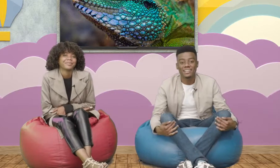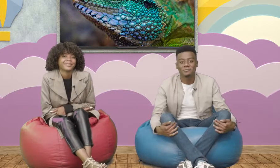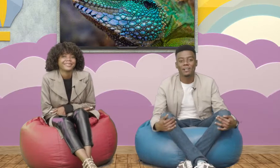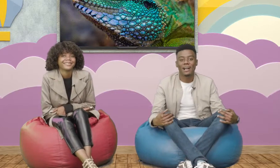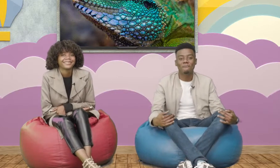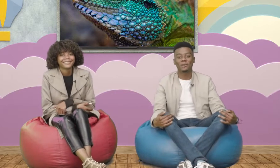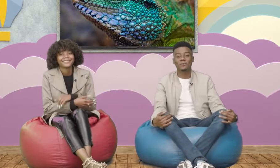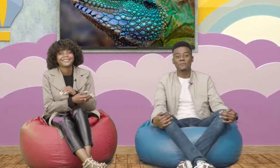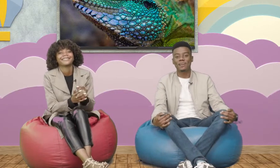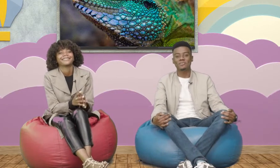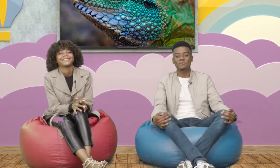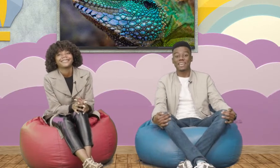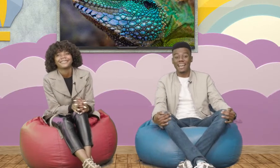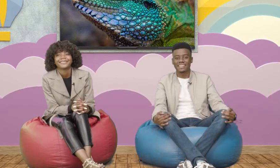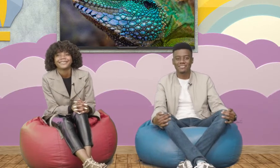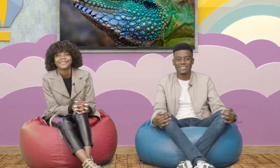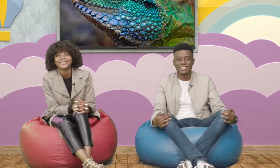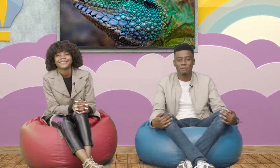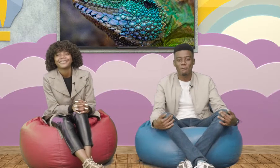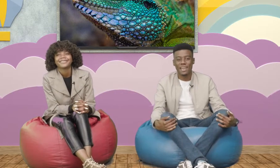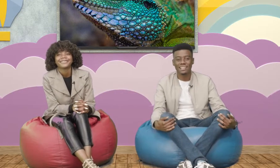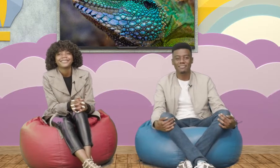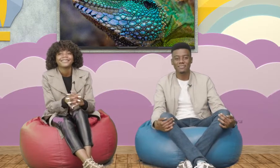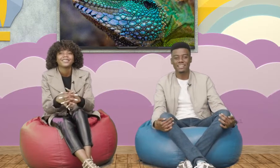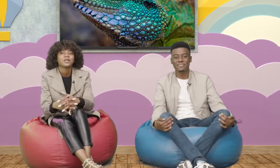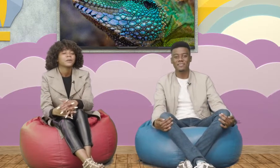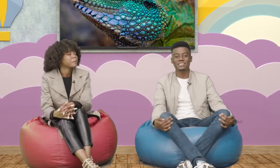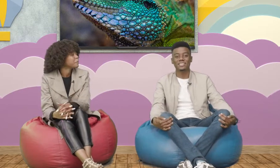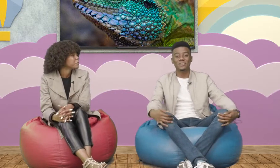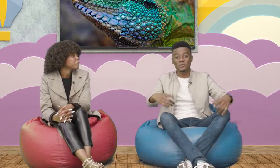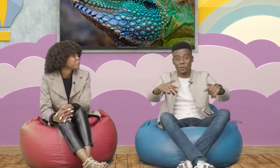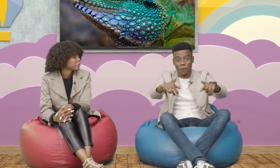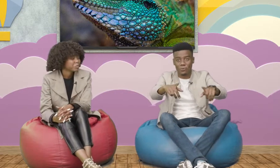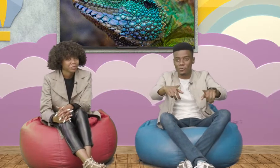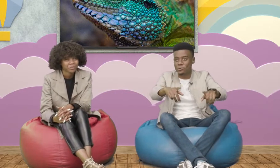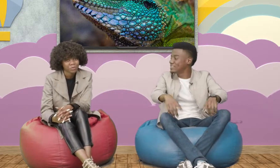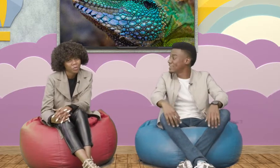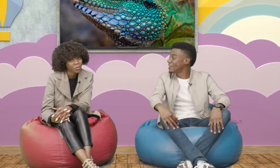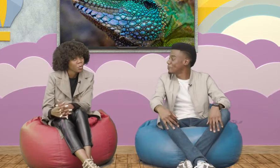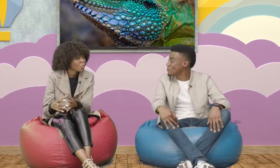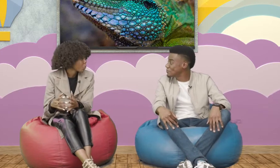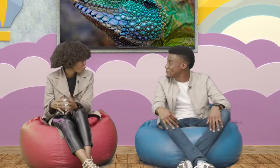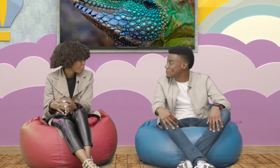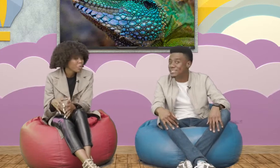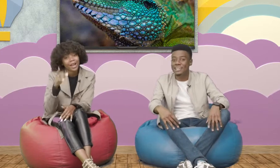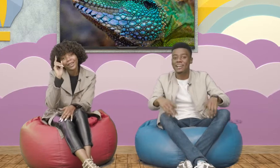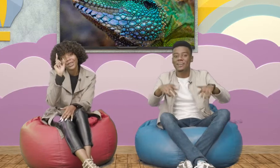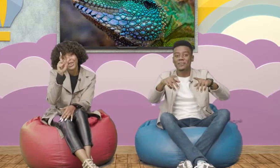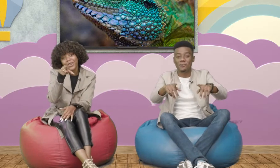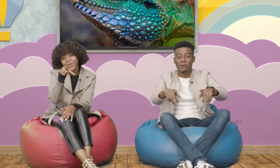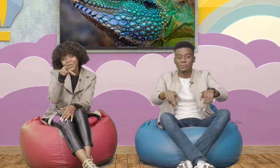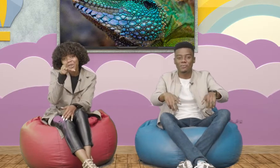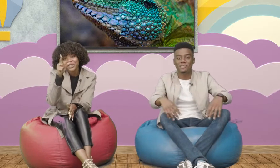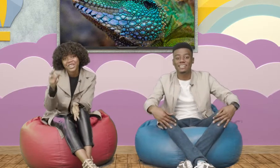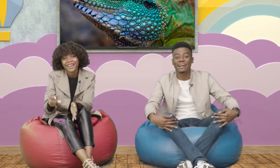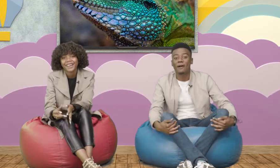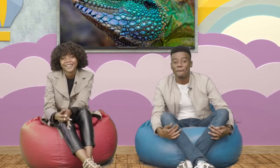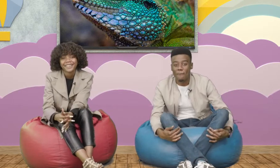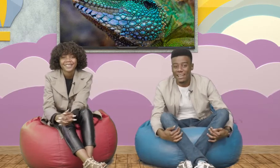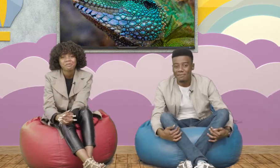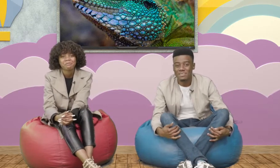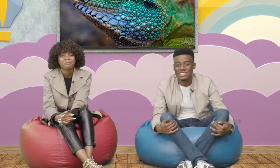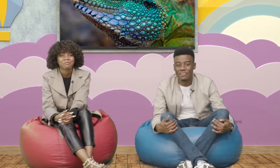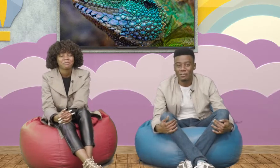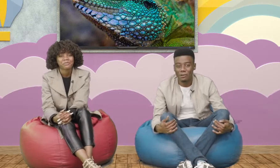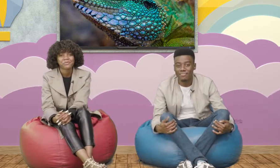Hi friends, welcome back to My Zone's Active Kids, where we actively invest in your future. Whose future? Your Your future. future.